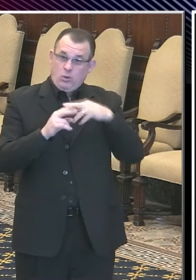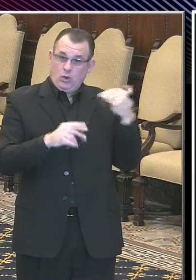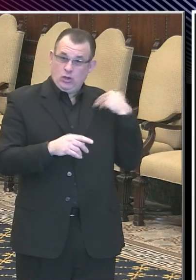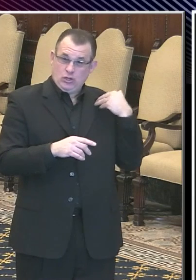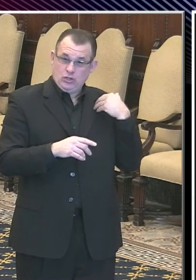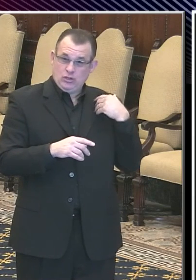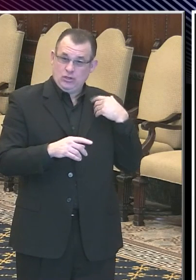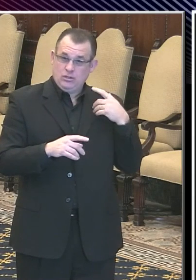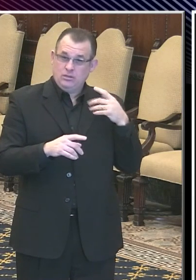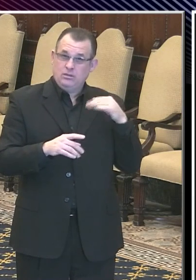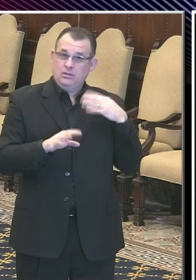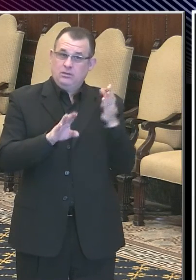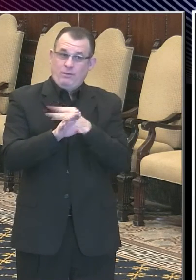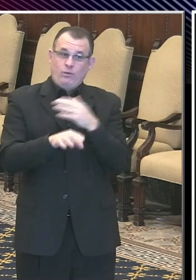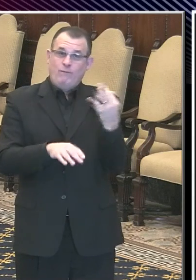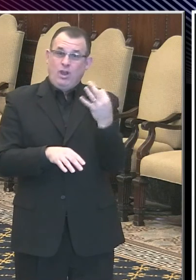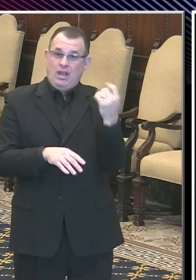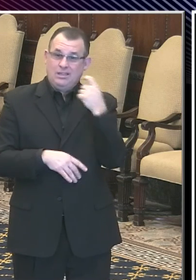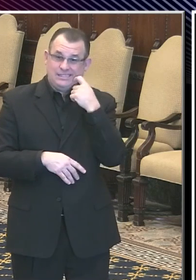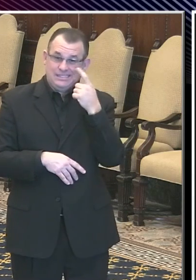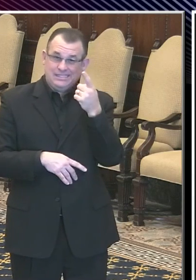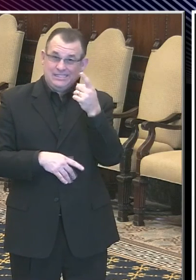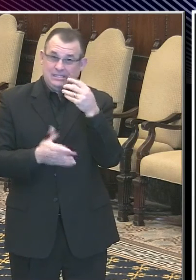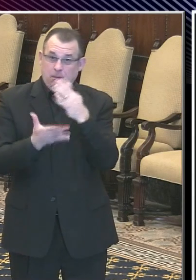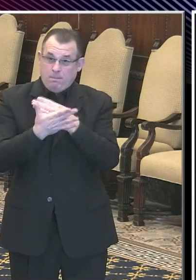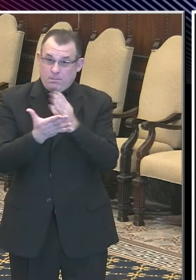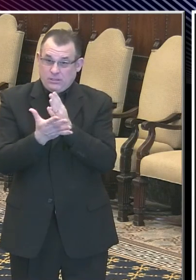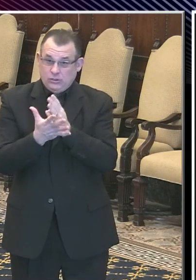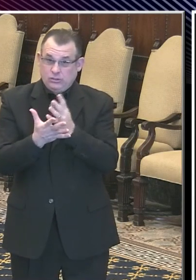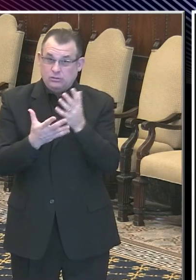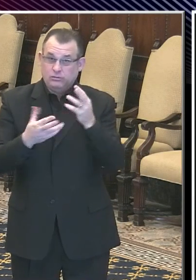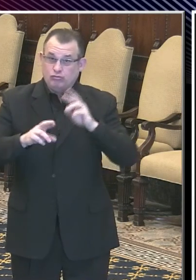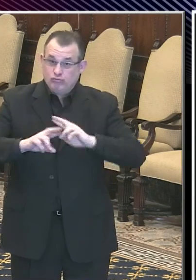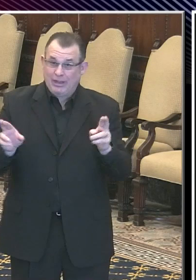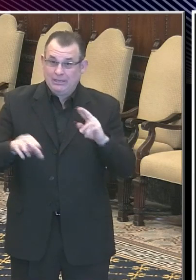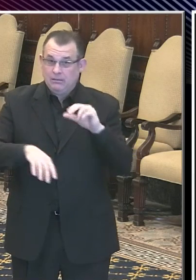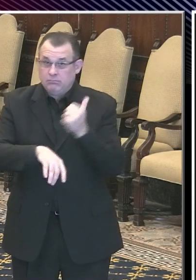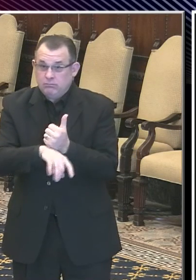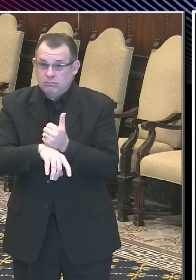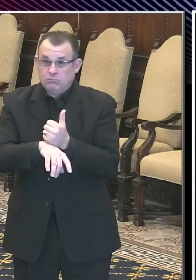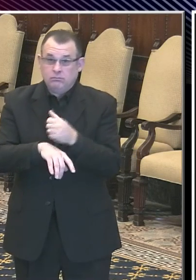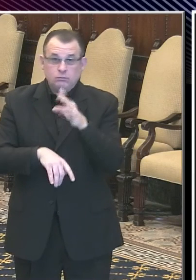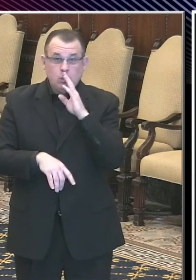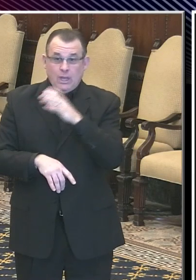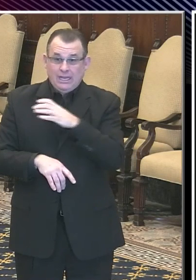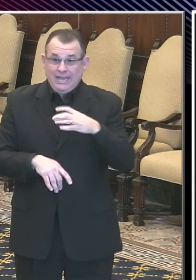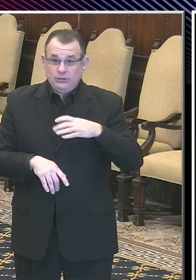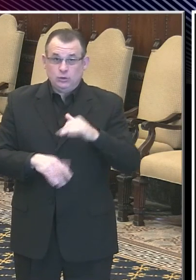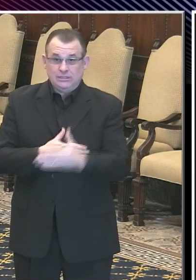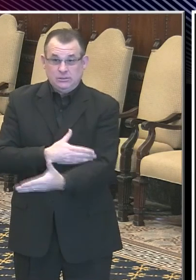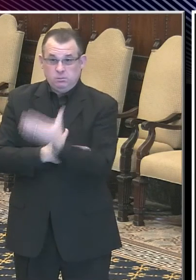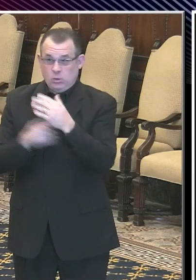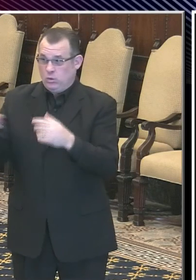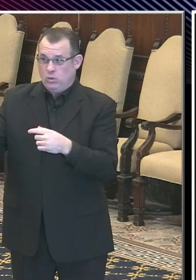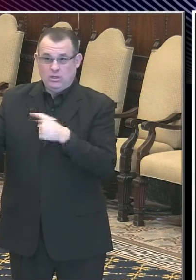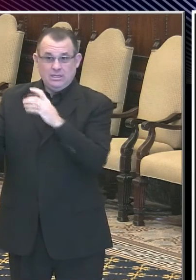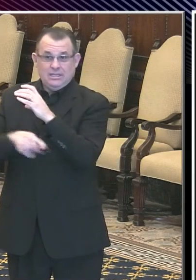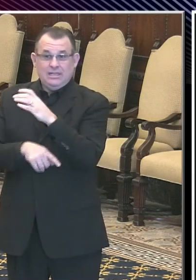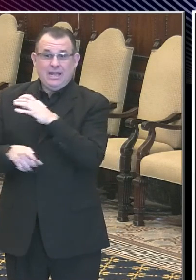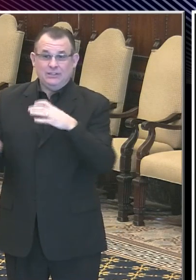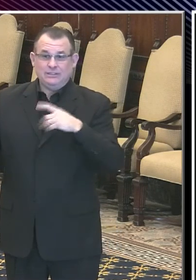Friday's presentation? And is the budget ready yet? Because I spoke to a councilman this morning who says that council hasn't seen it